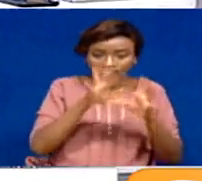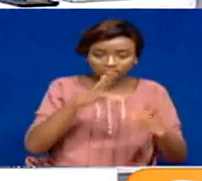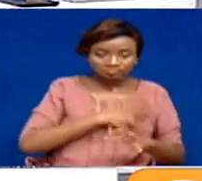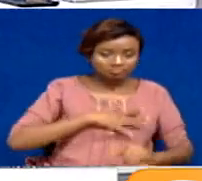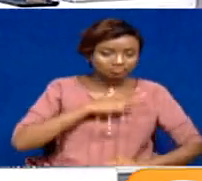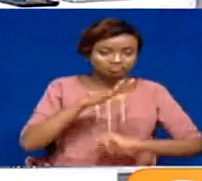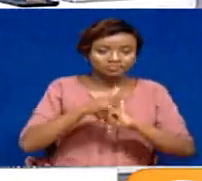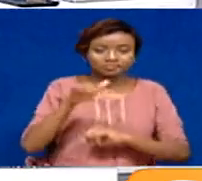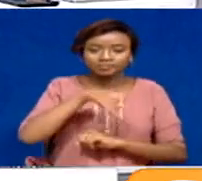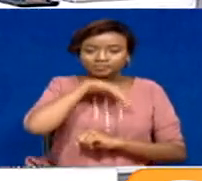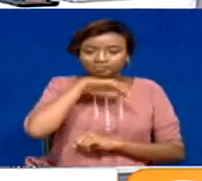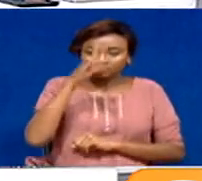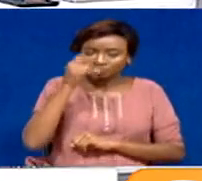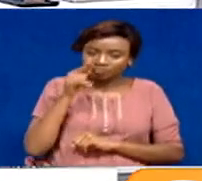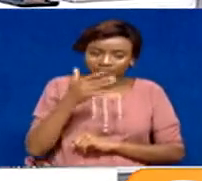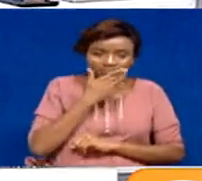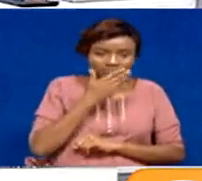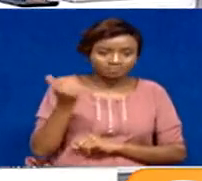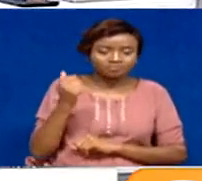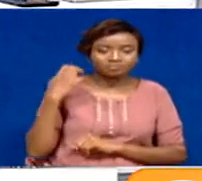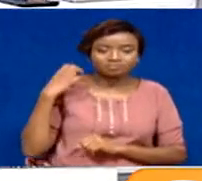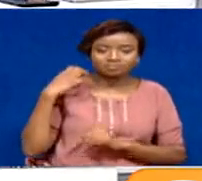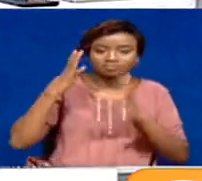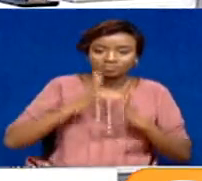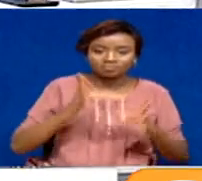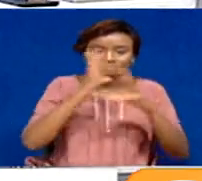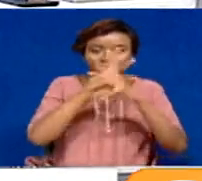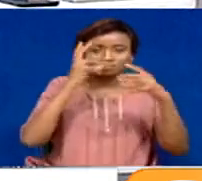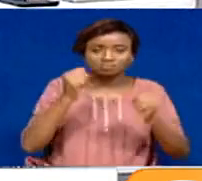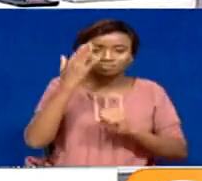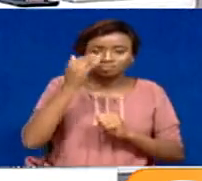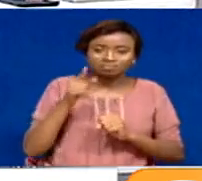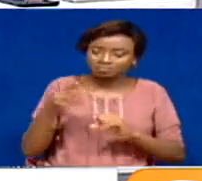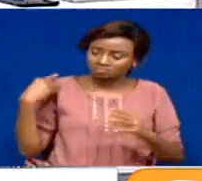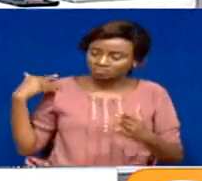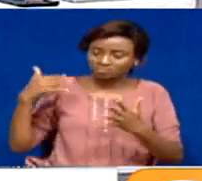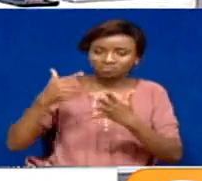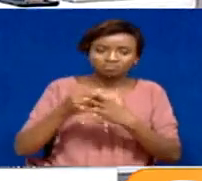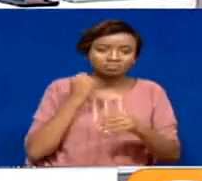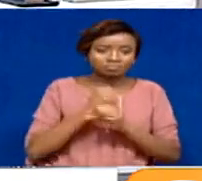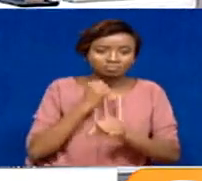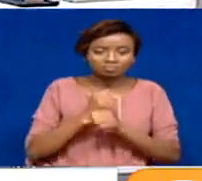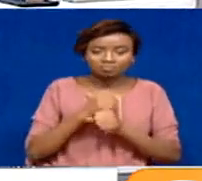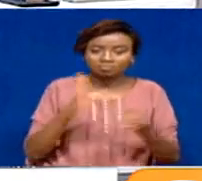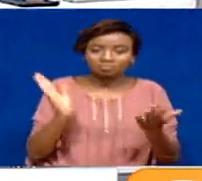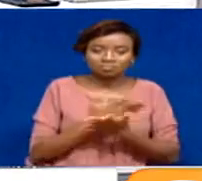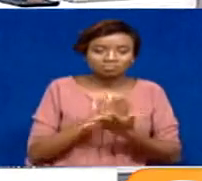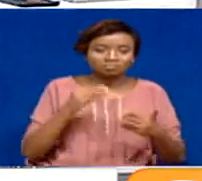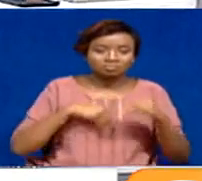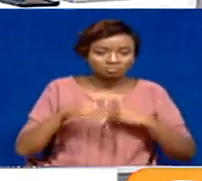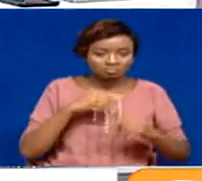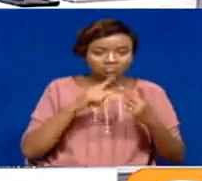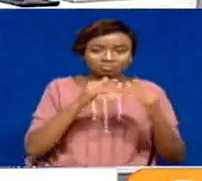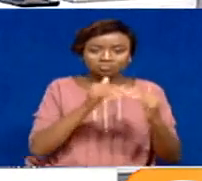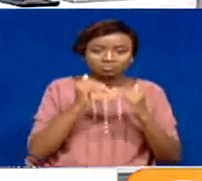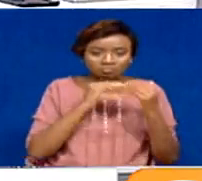back Raila as he was the best placed candidate for the next president, owing to his long track record in the fight against corruption, democracy